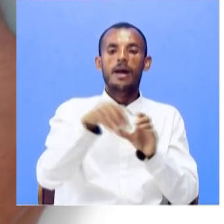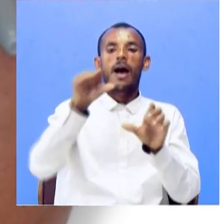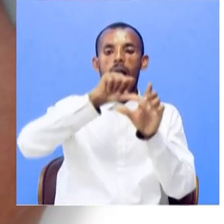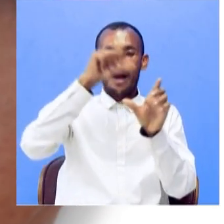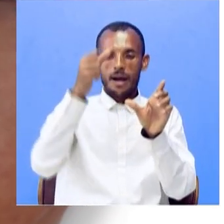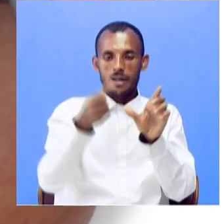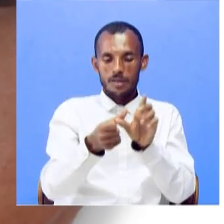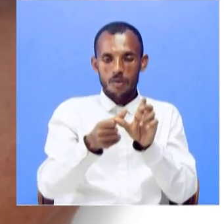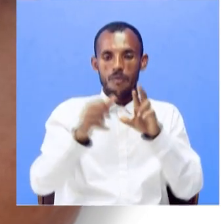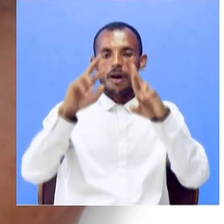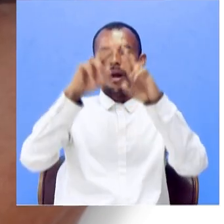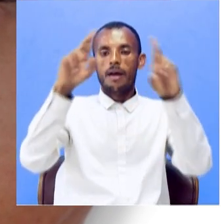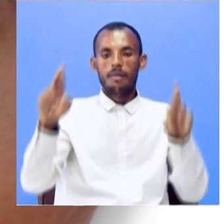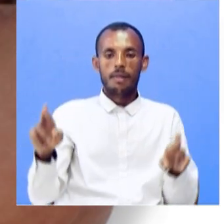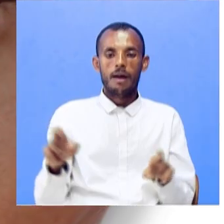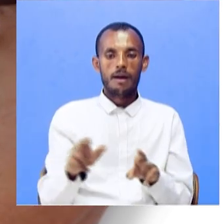of a rectangle